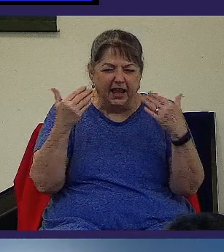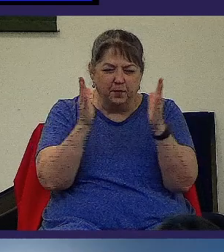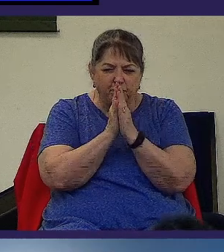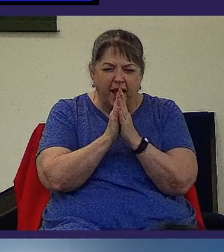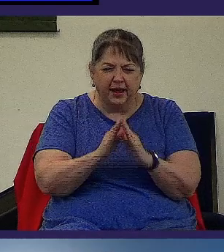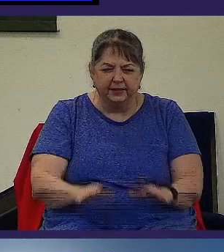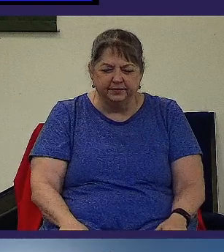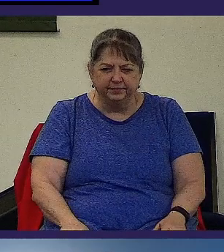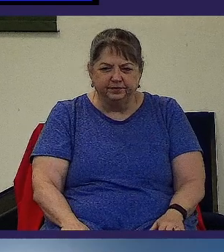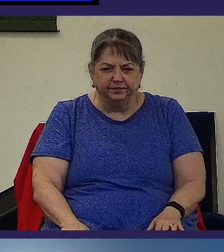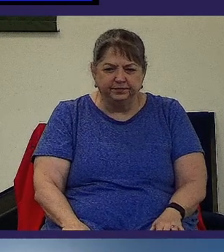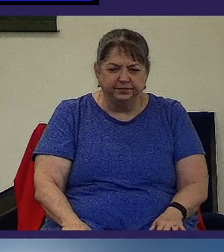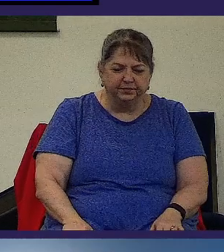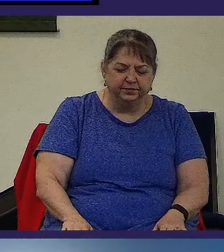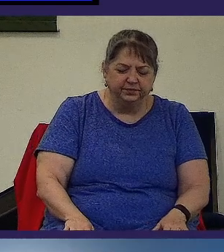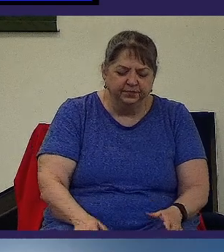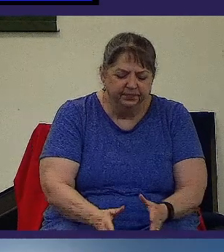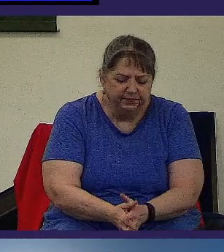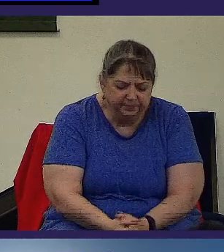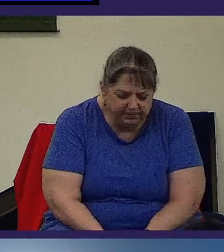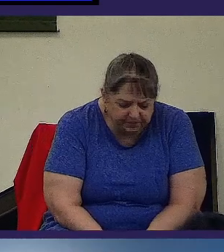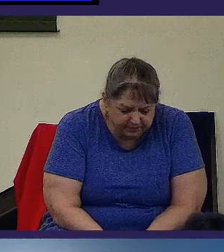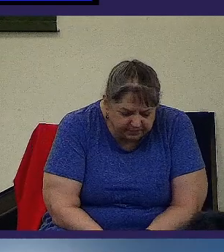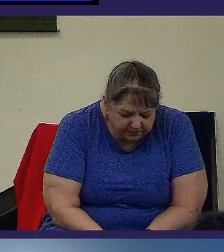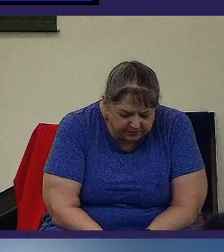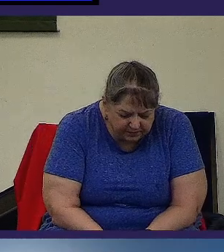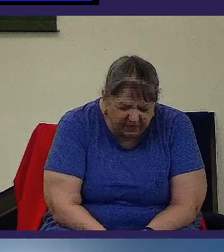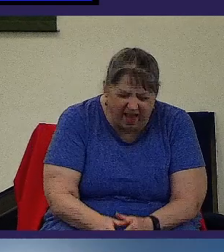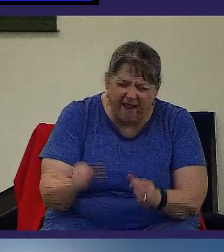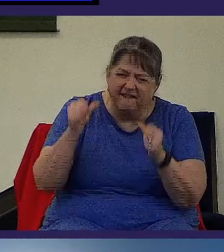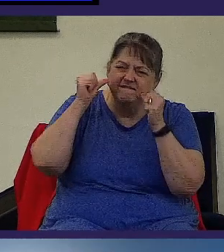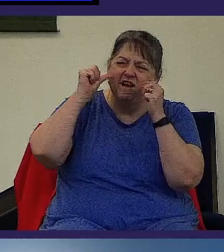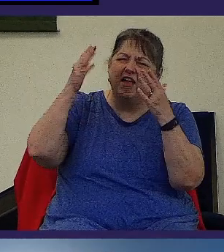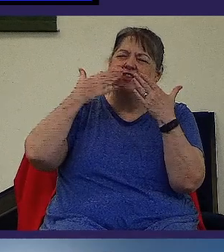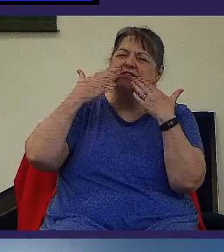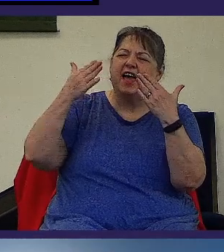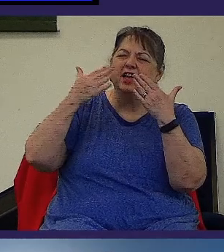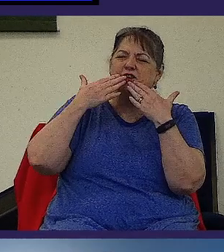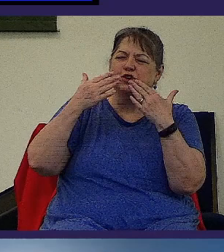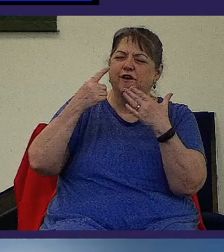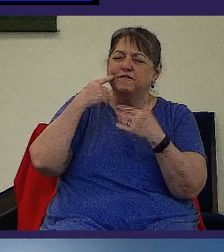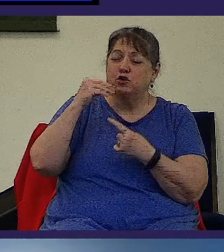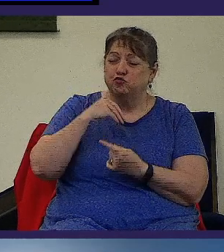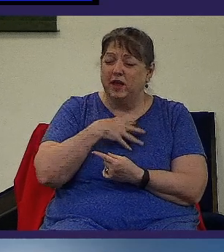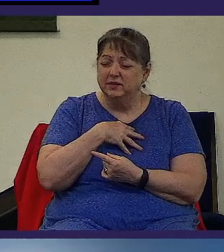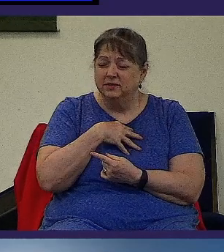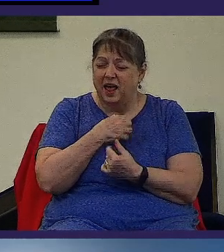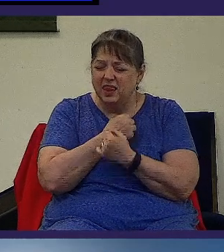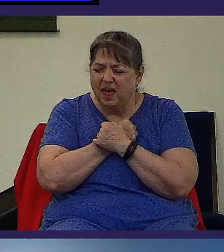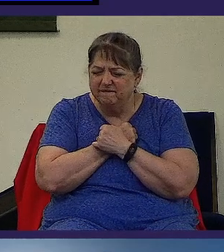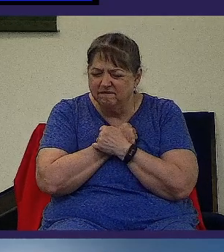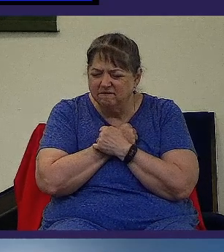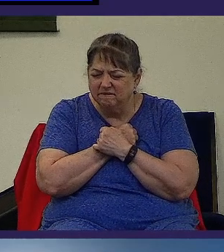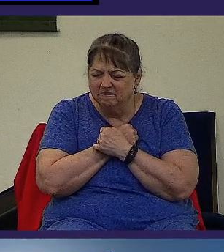your goals father we thank you this morning for your grace and your love and